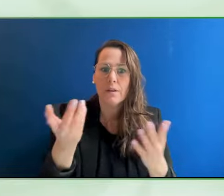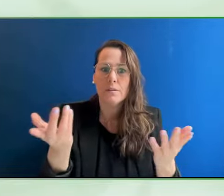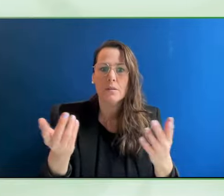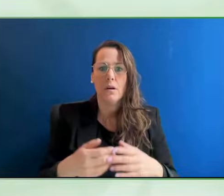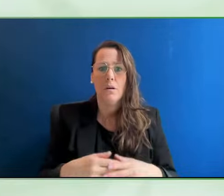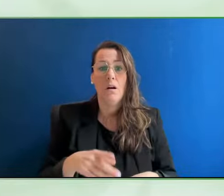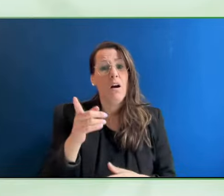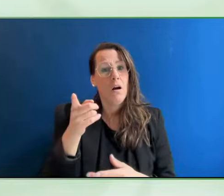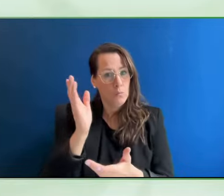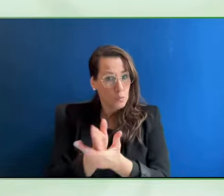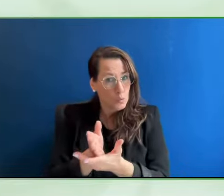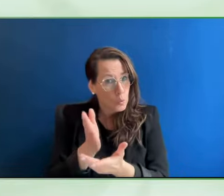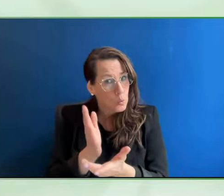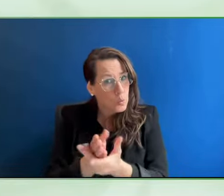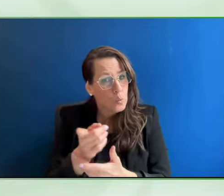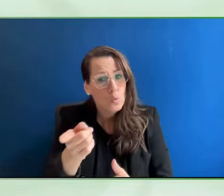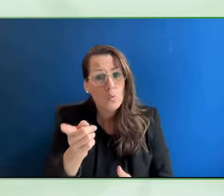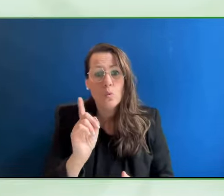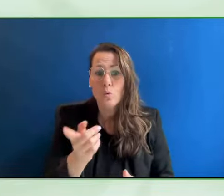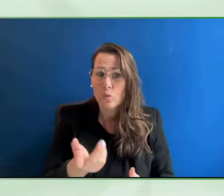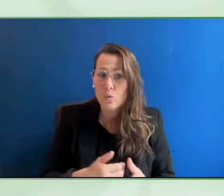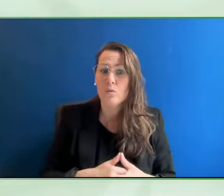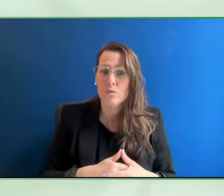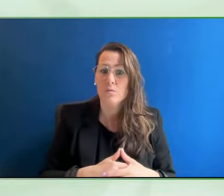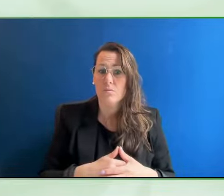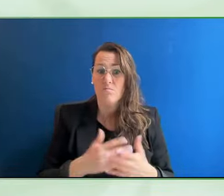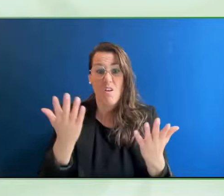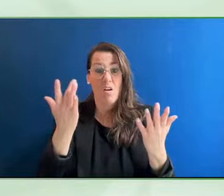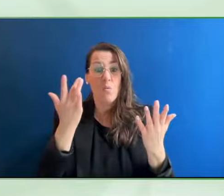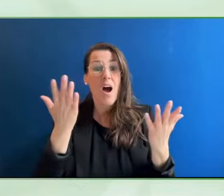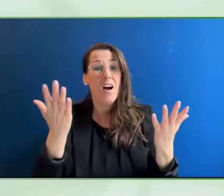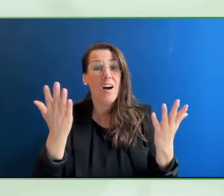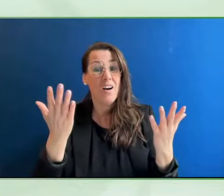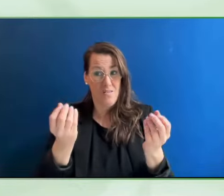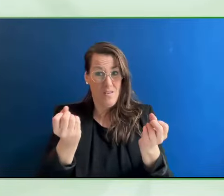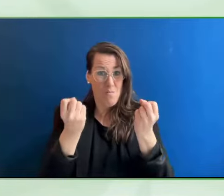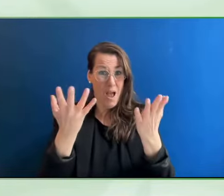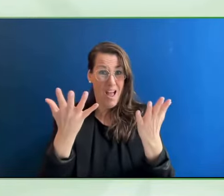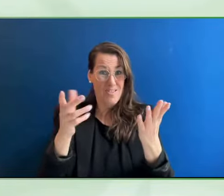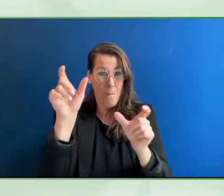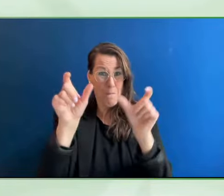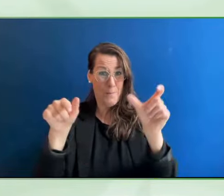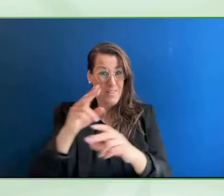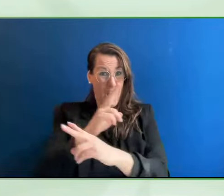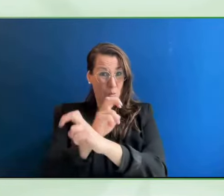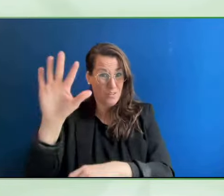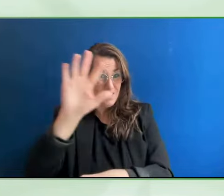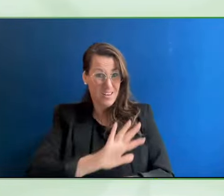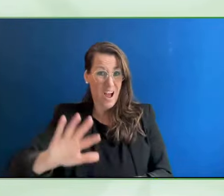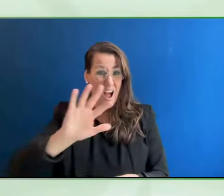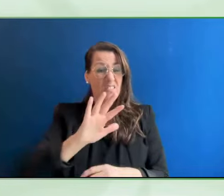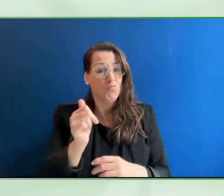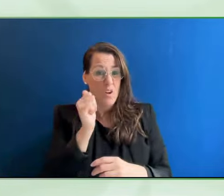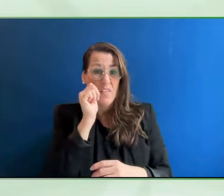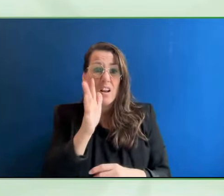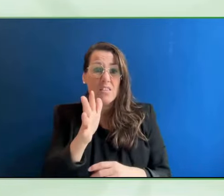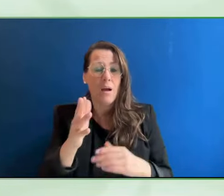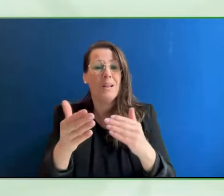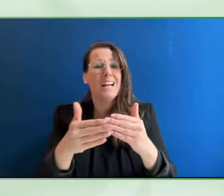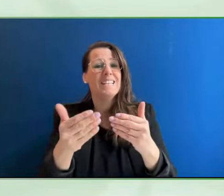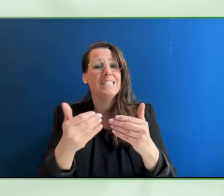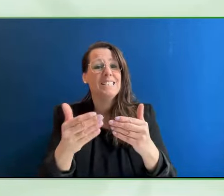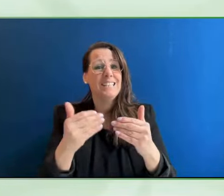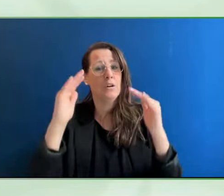Yes, we have several reasons. Less knowledge of German, learning disability,